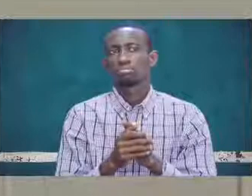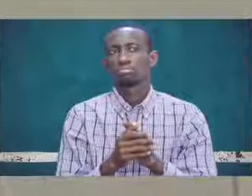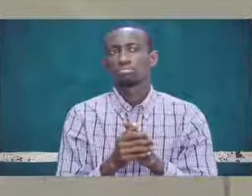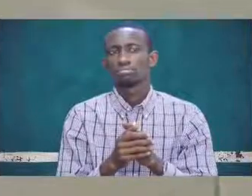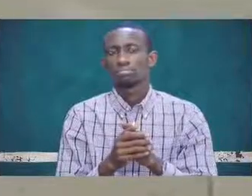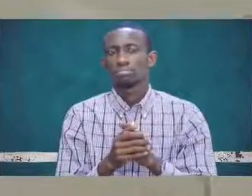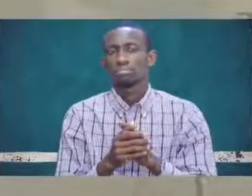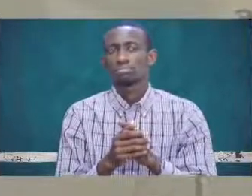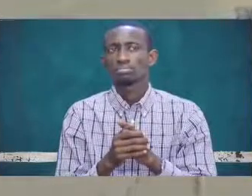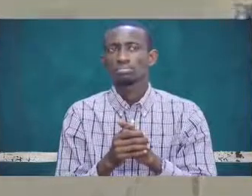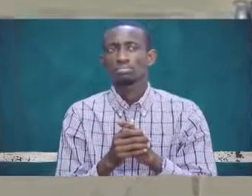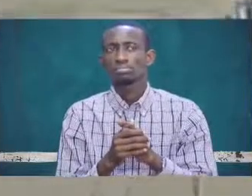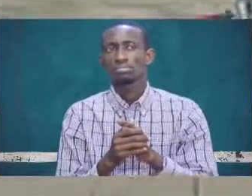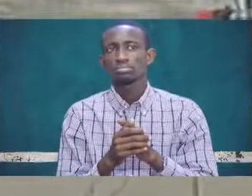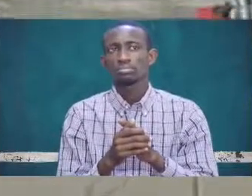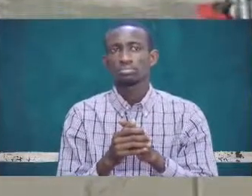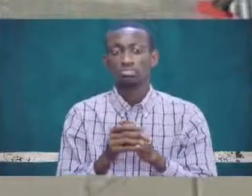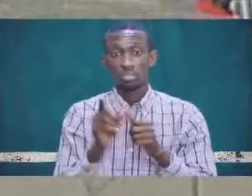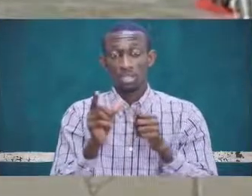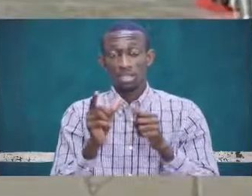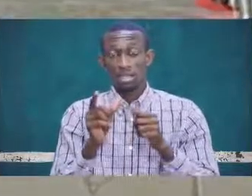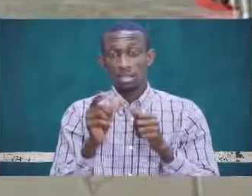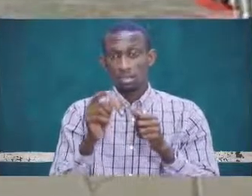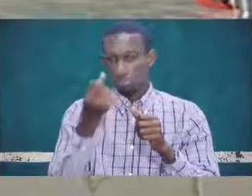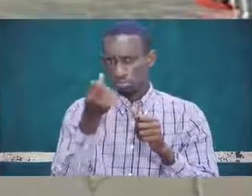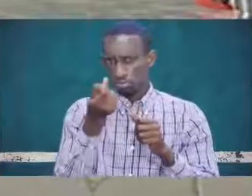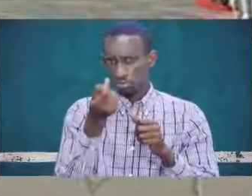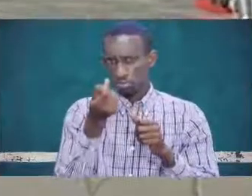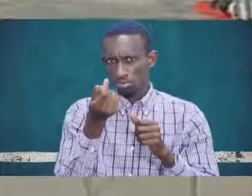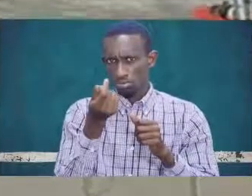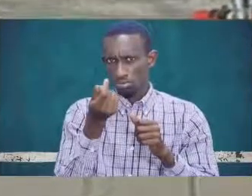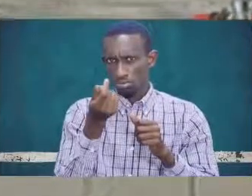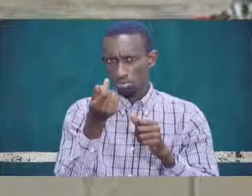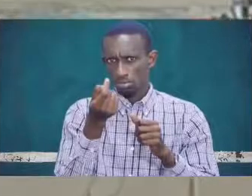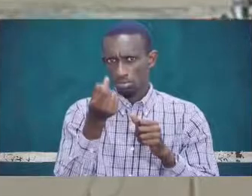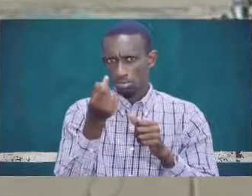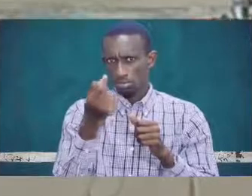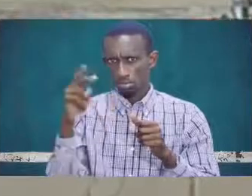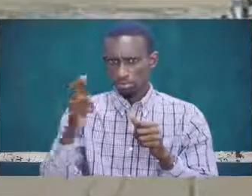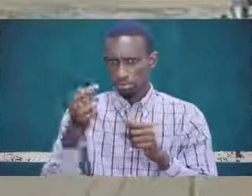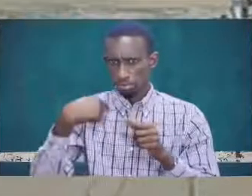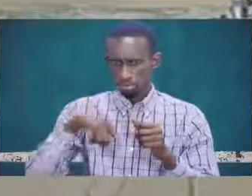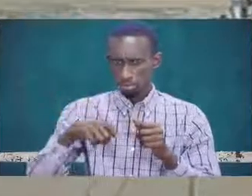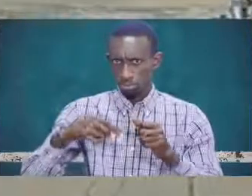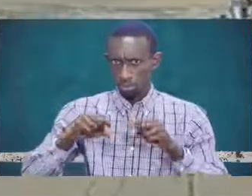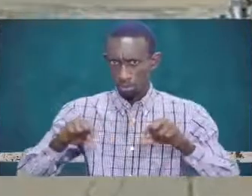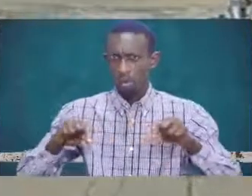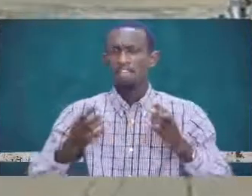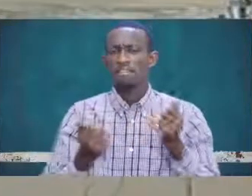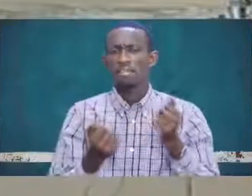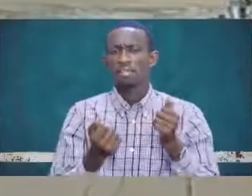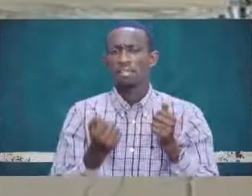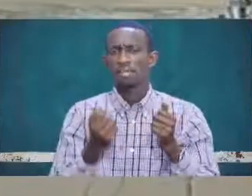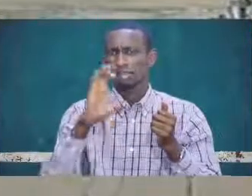from 6 to 7 centimeters long. And I can say in adult human being, it is made up of